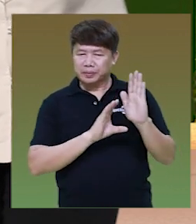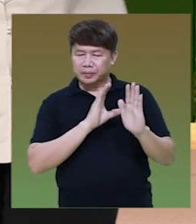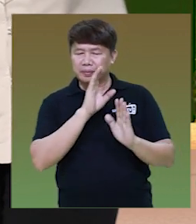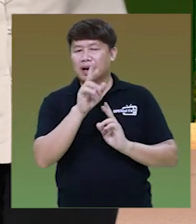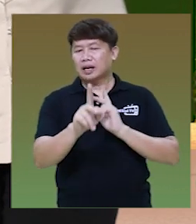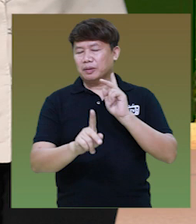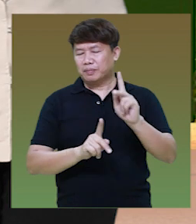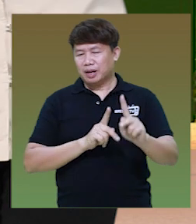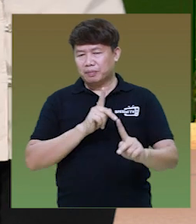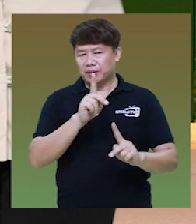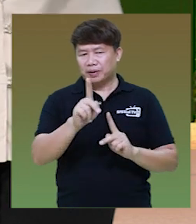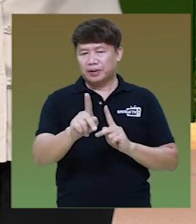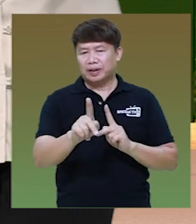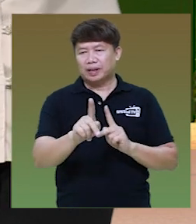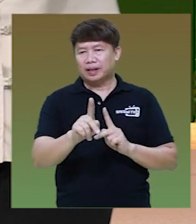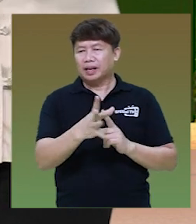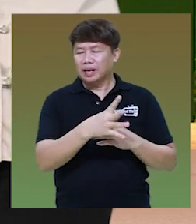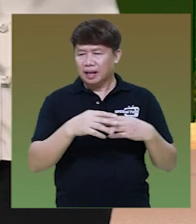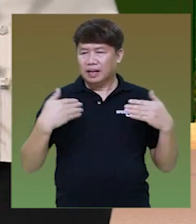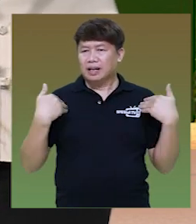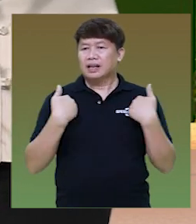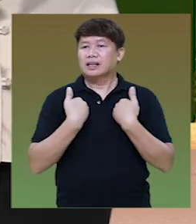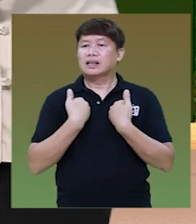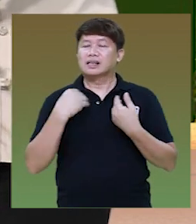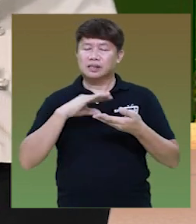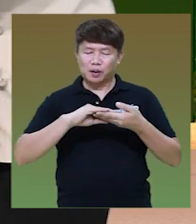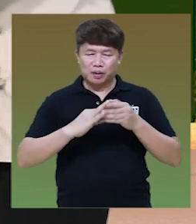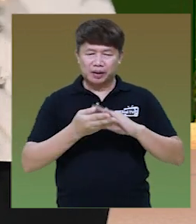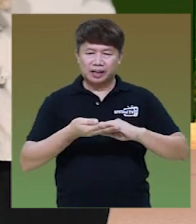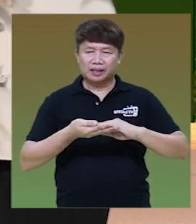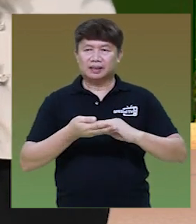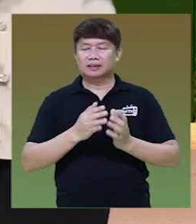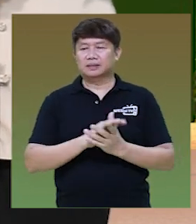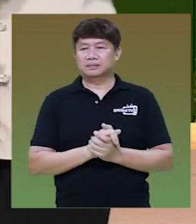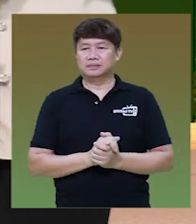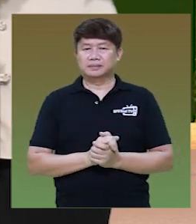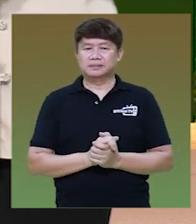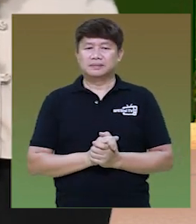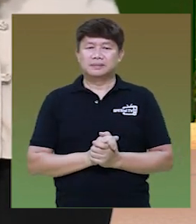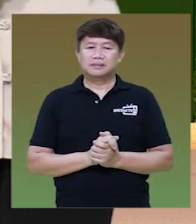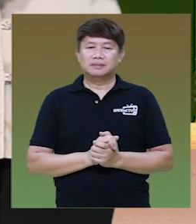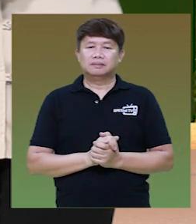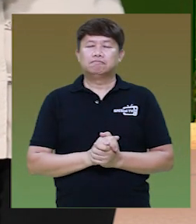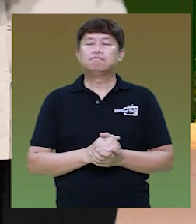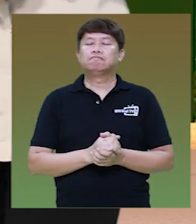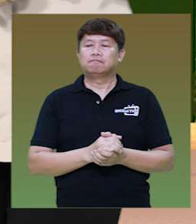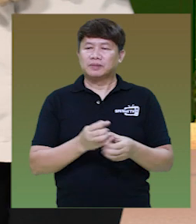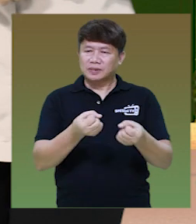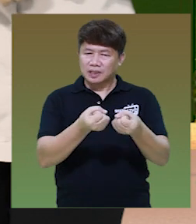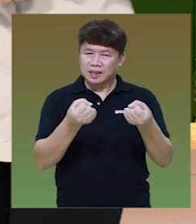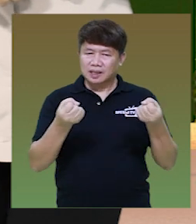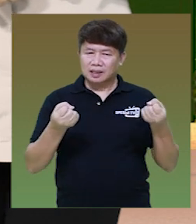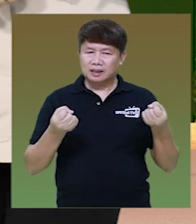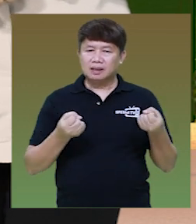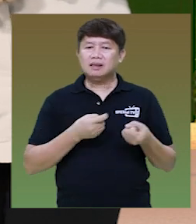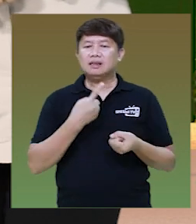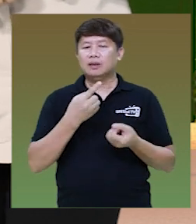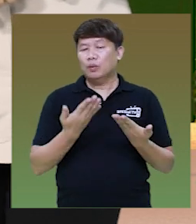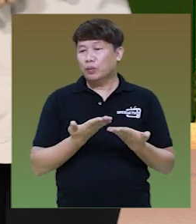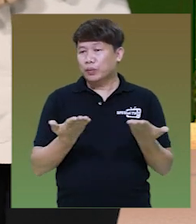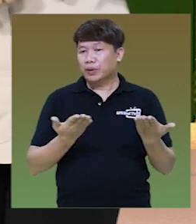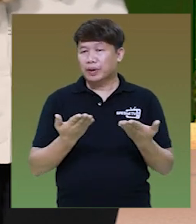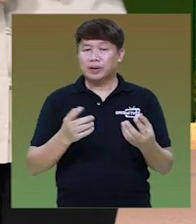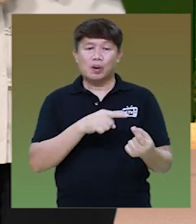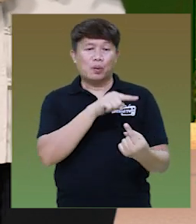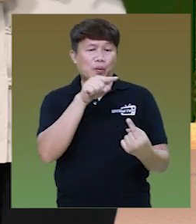The characters are the people and animals in the story. The setting tells